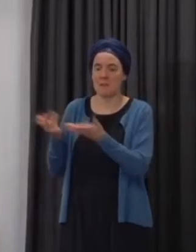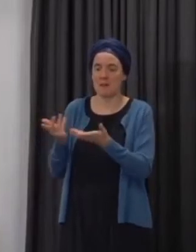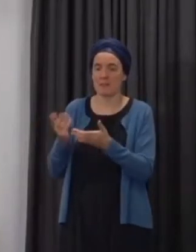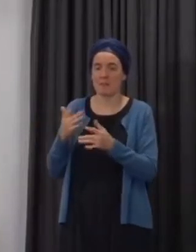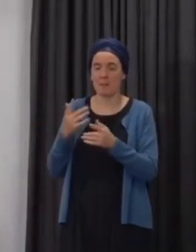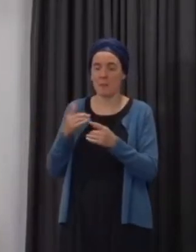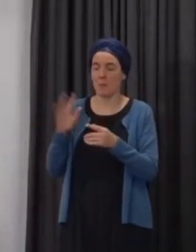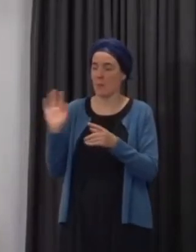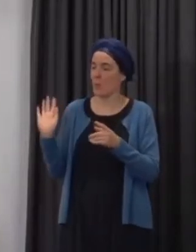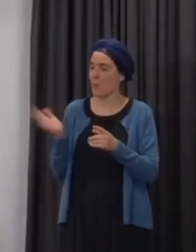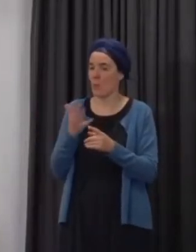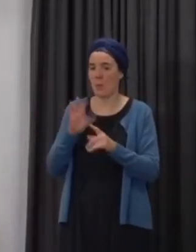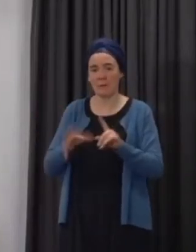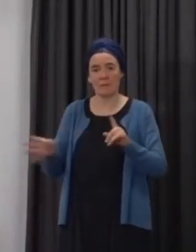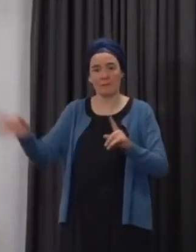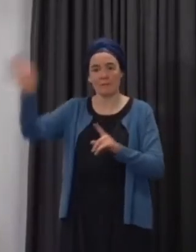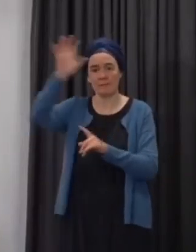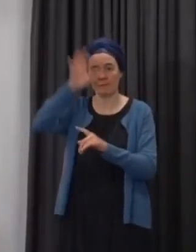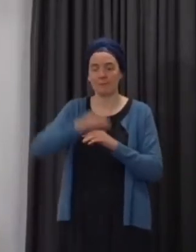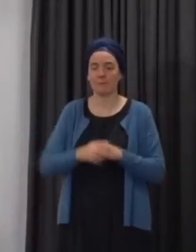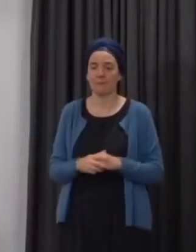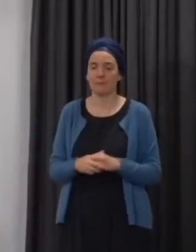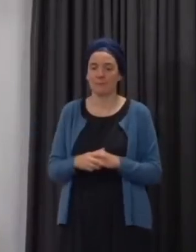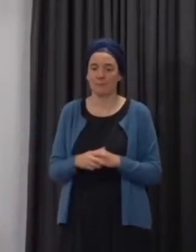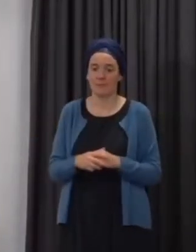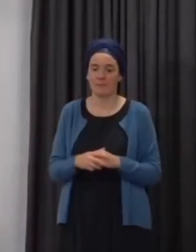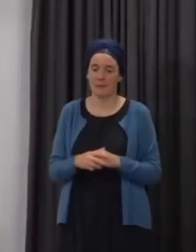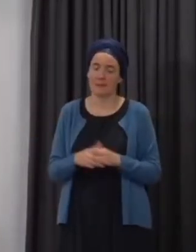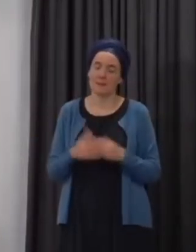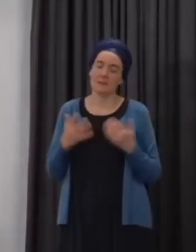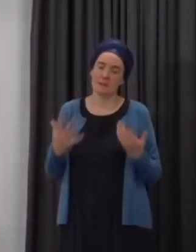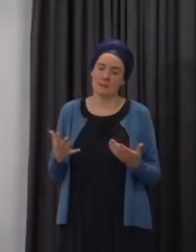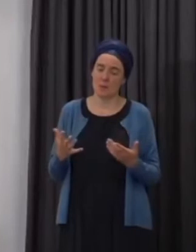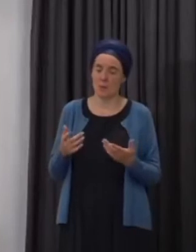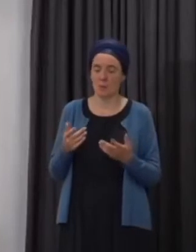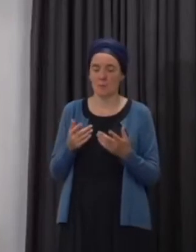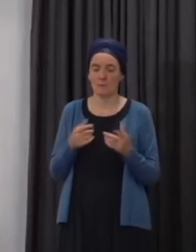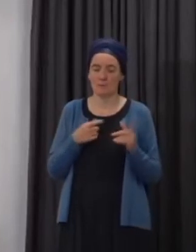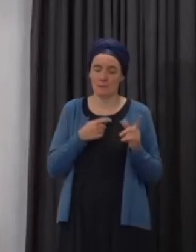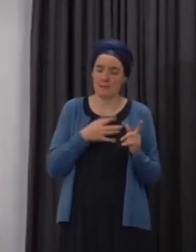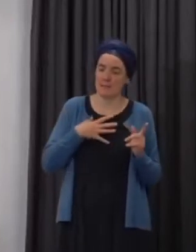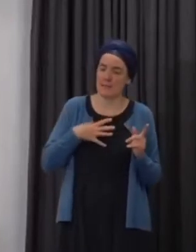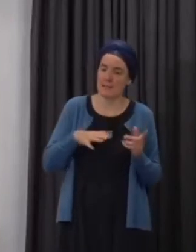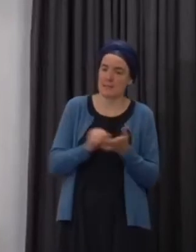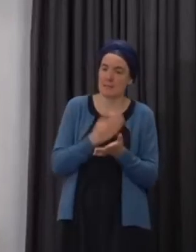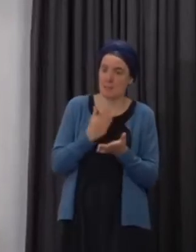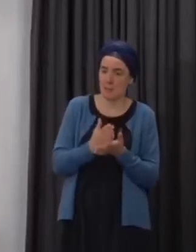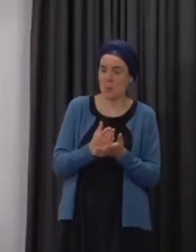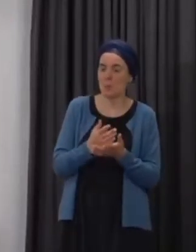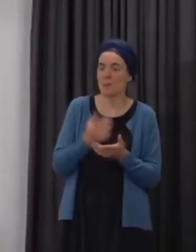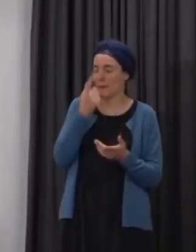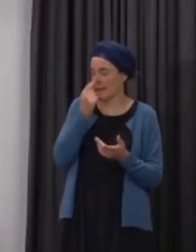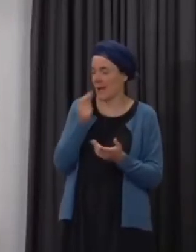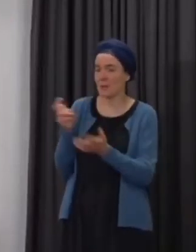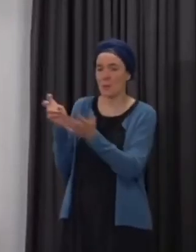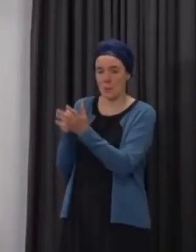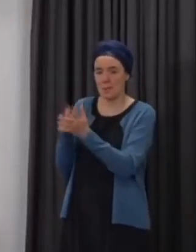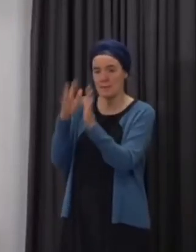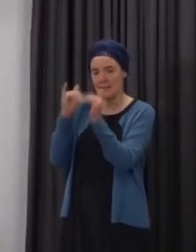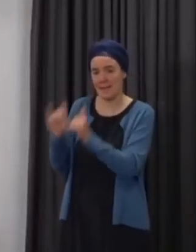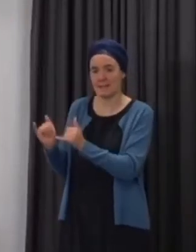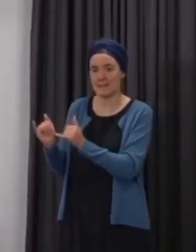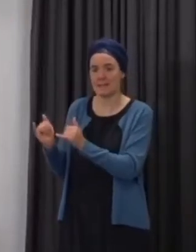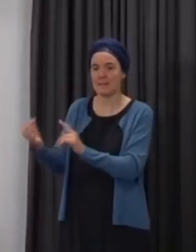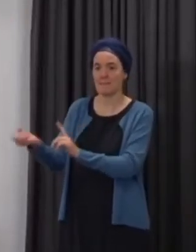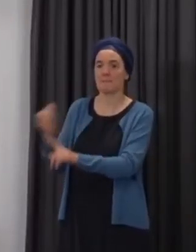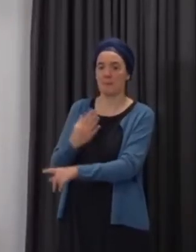sort of capacity. And as we increase, it means that people can actually order the tests that they're looking for. I also set up that we'll be looking to integrate this